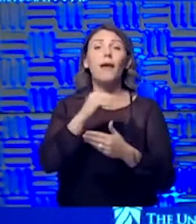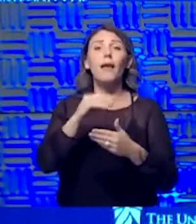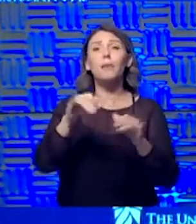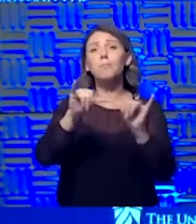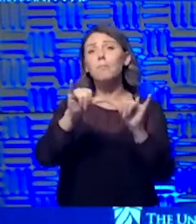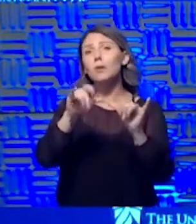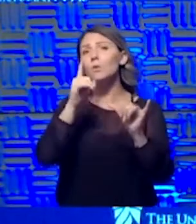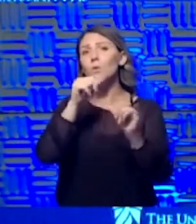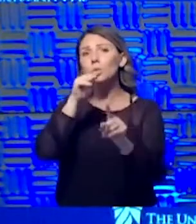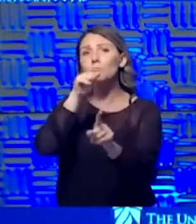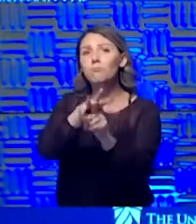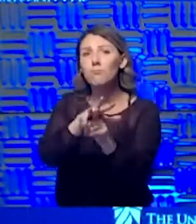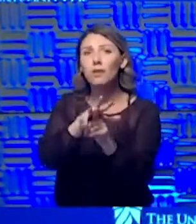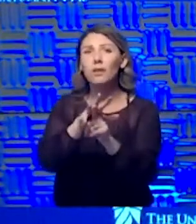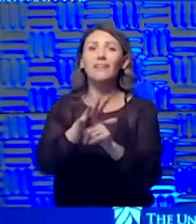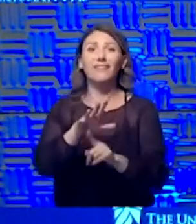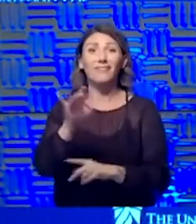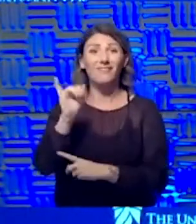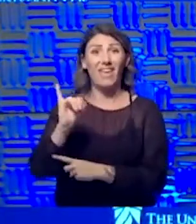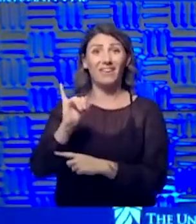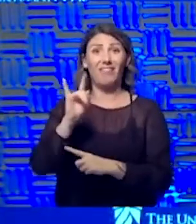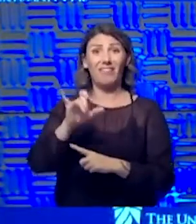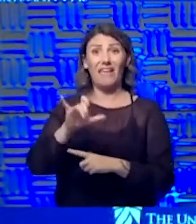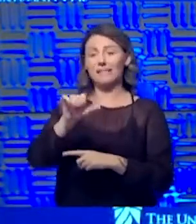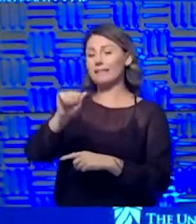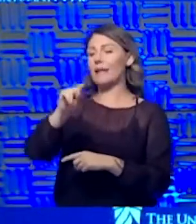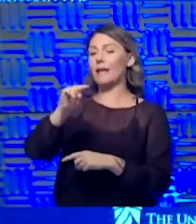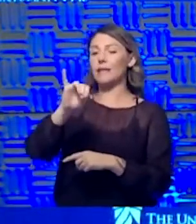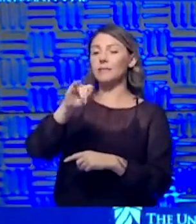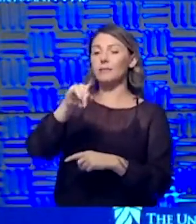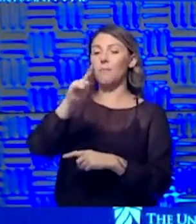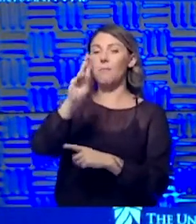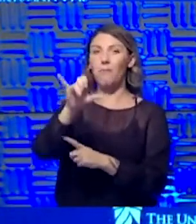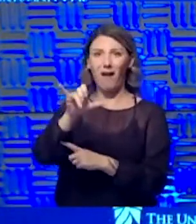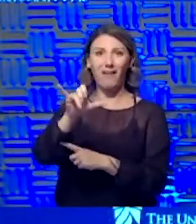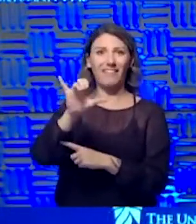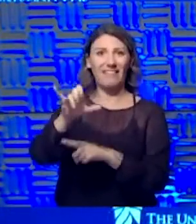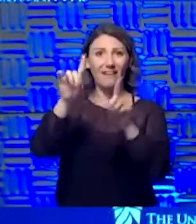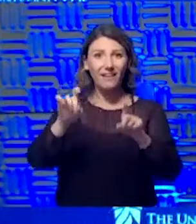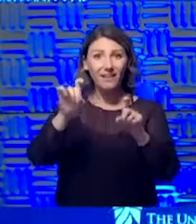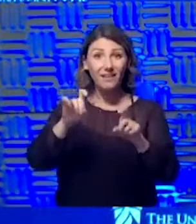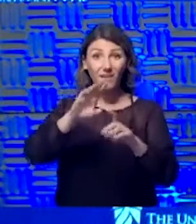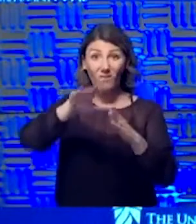been infected, that is the antibody testing. Well, of all of those, we can do